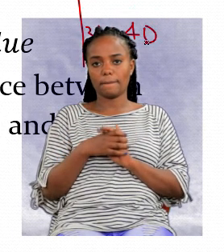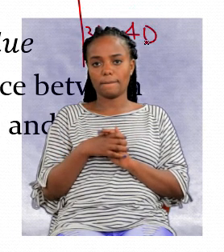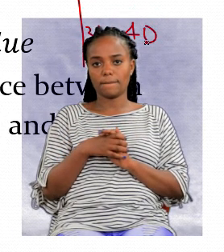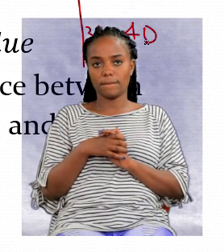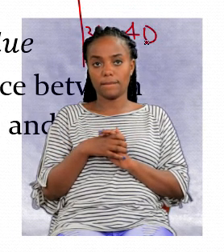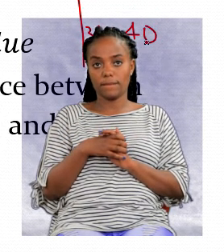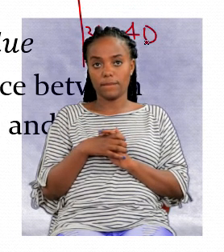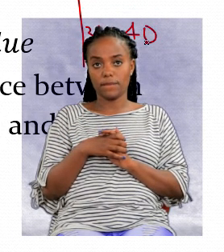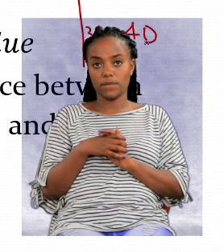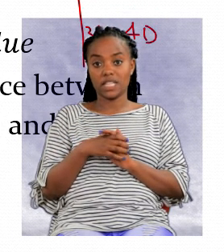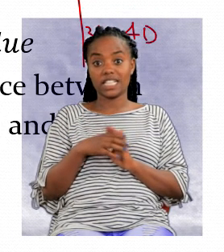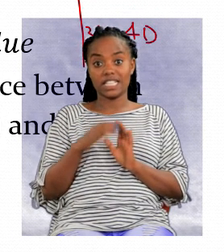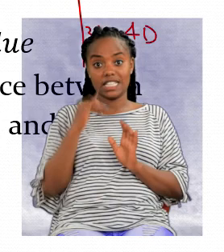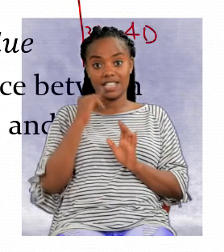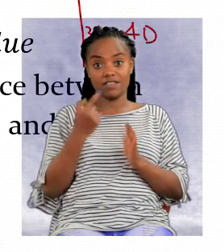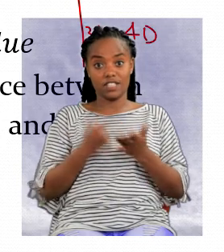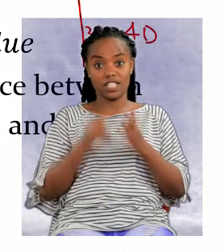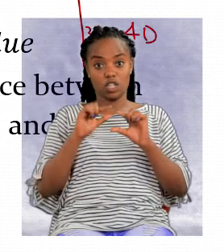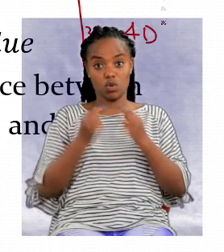40. If we have this group data,